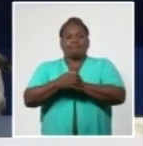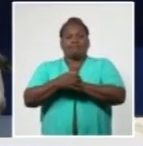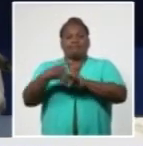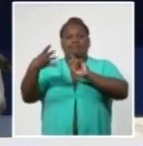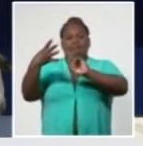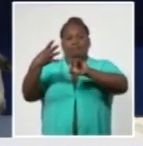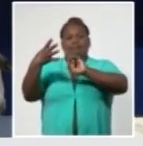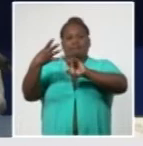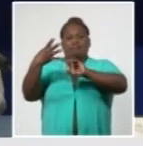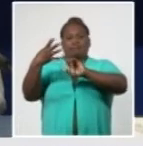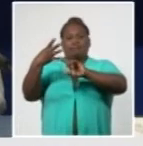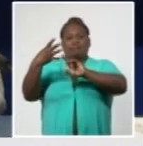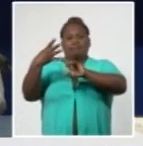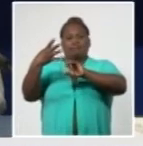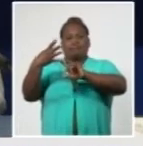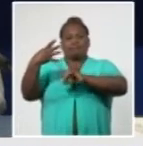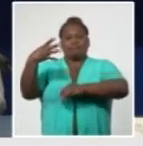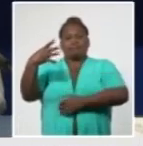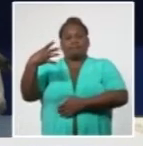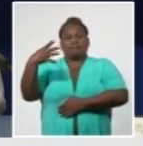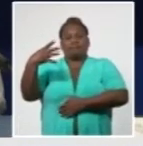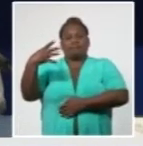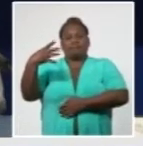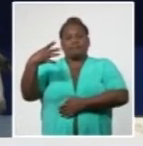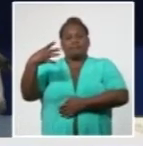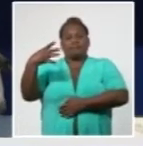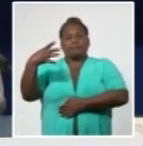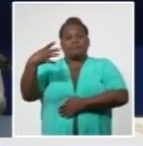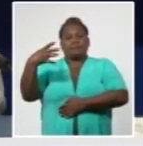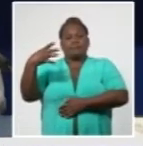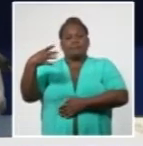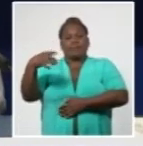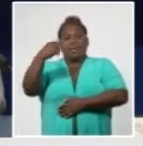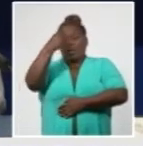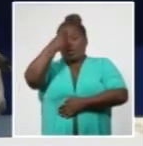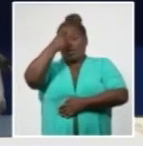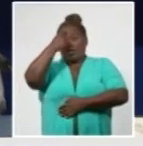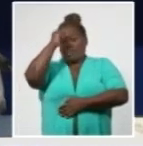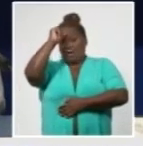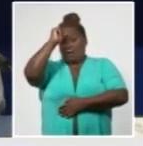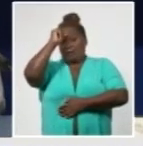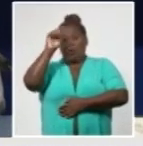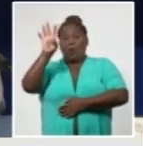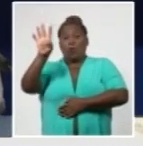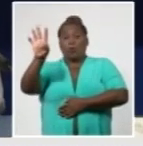And India is in fourth place with